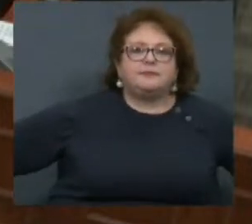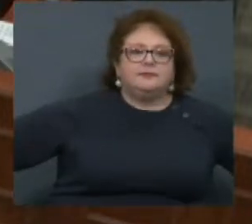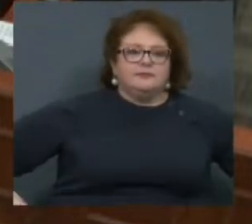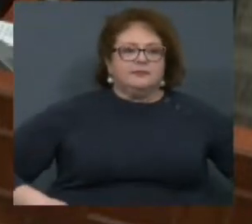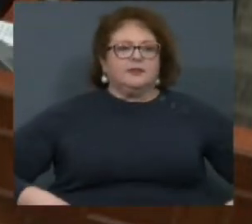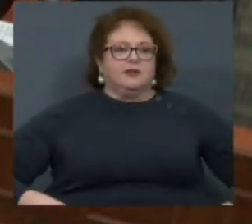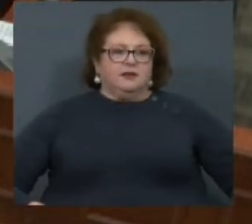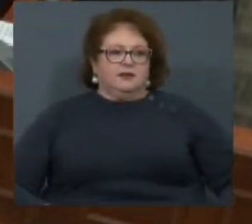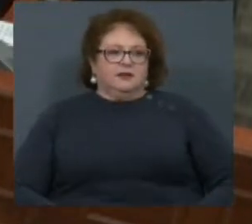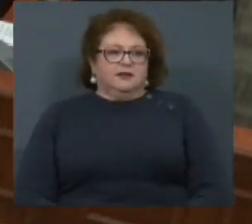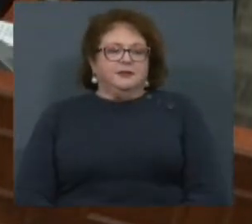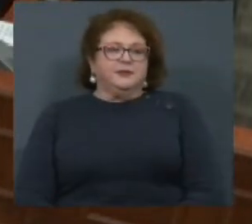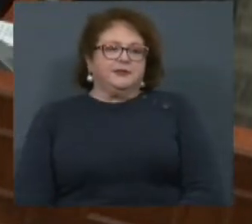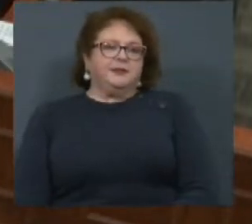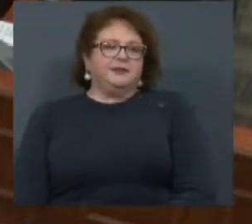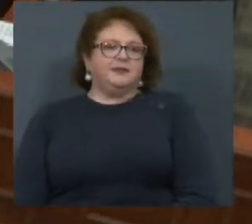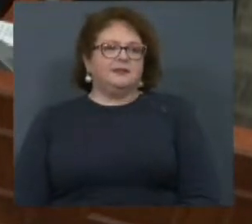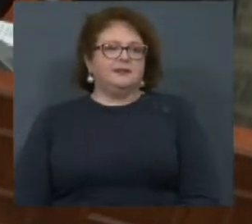Director Adcock, you had your hand raised.